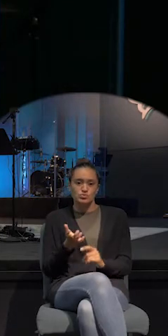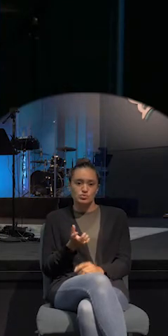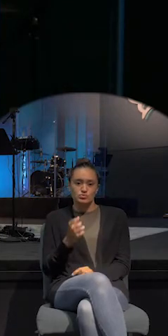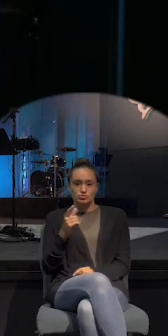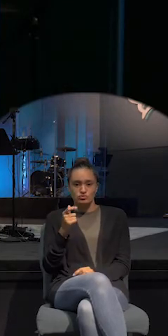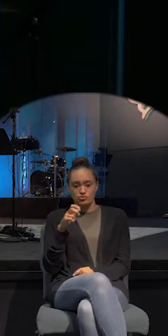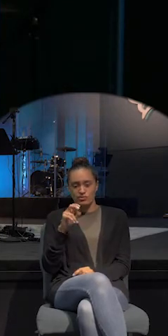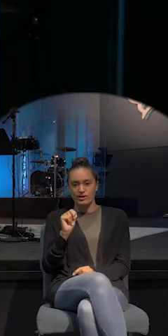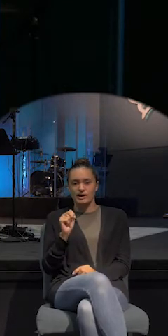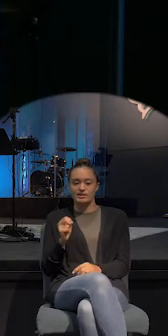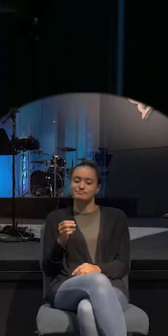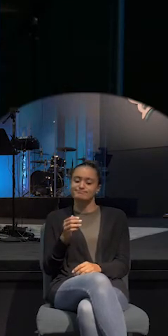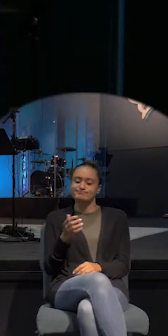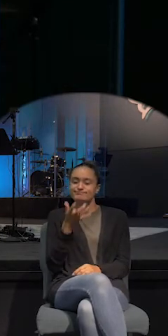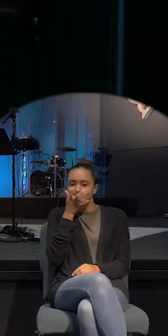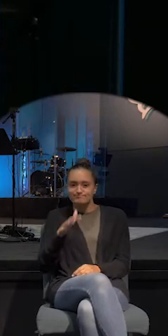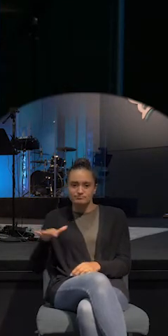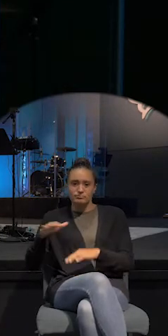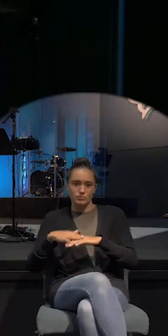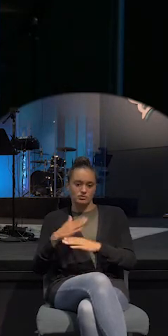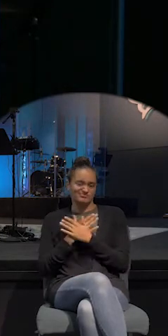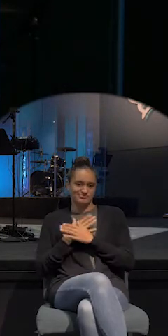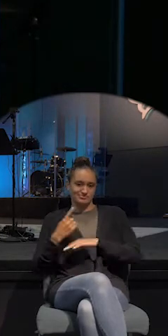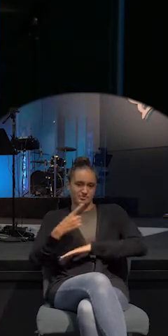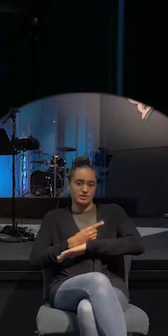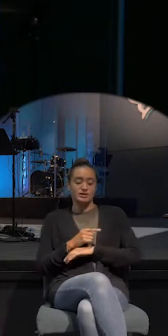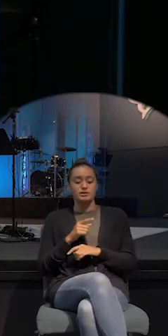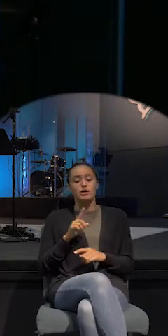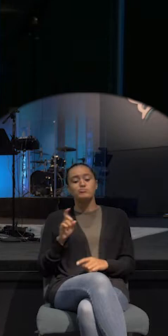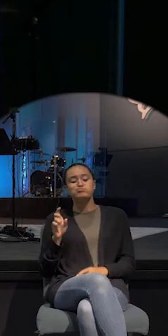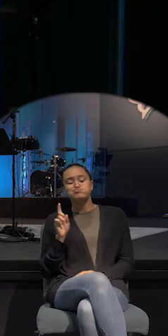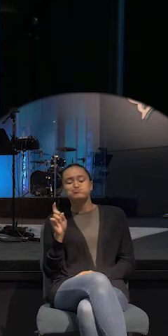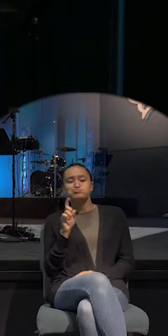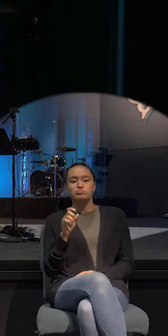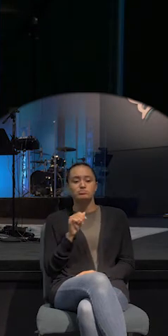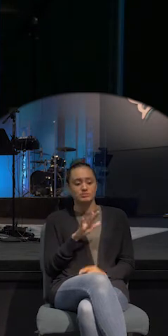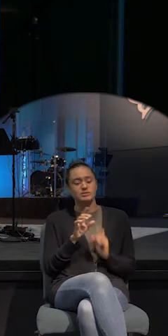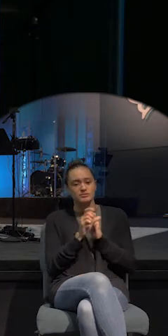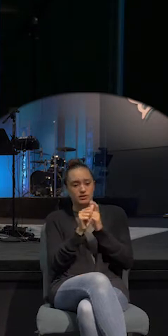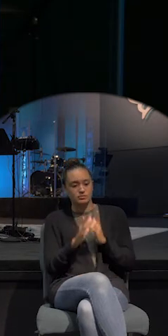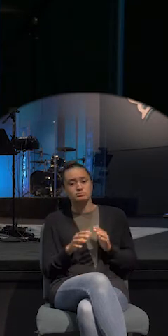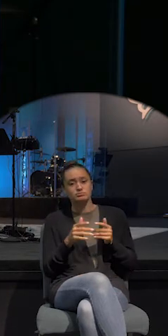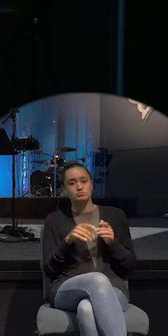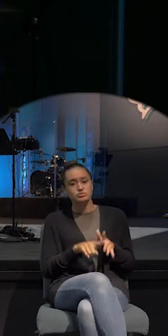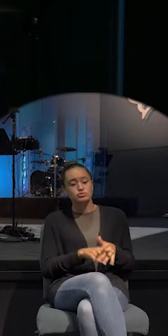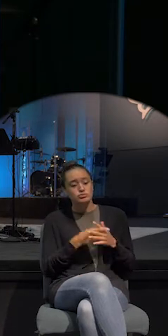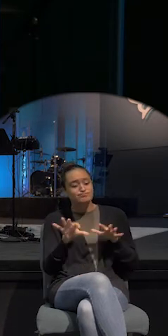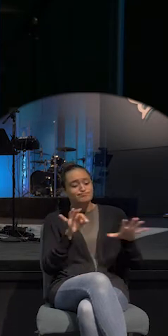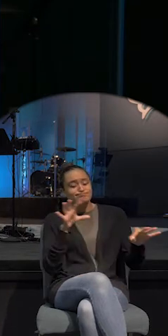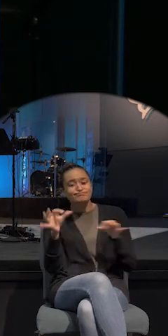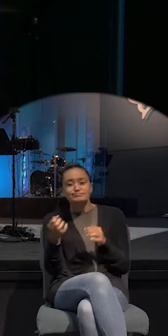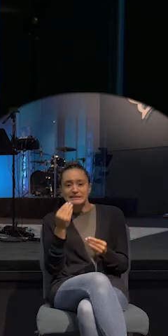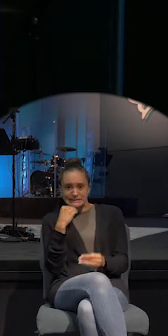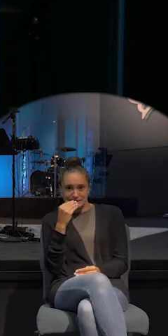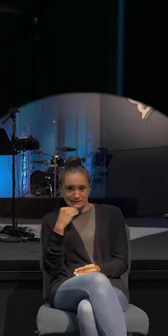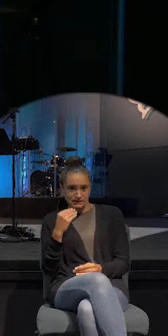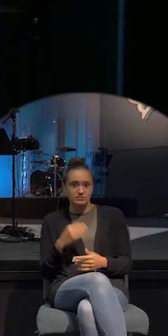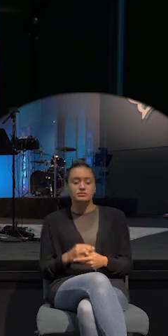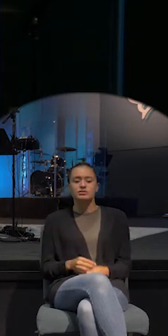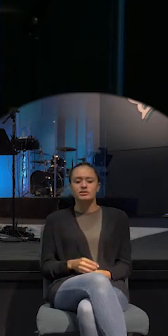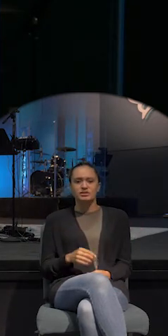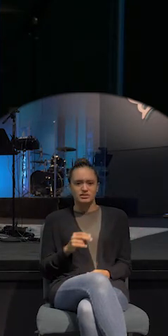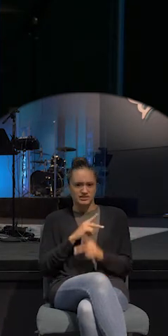and as they went, his disciples began to pluck the heads of grain. The Pharisees said to him,